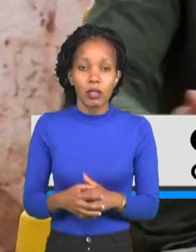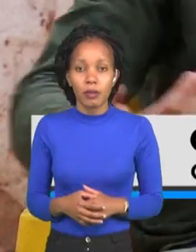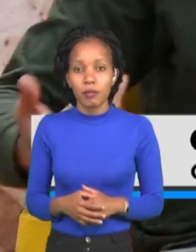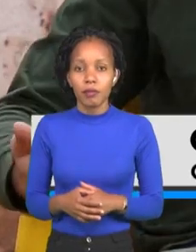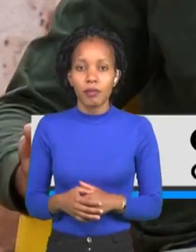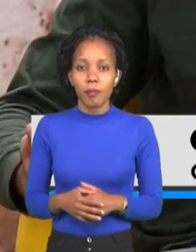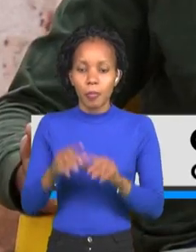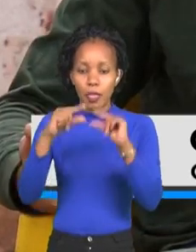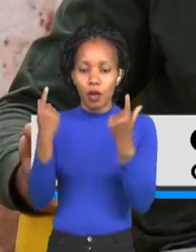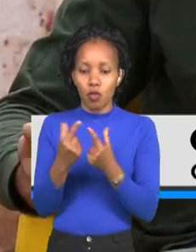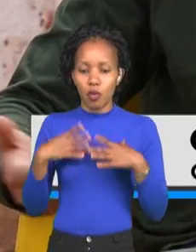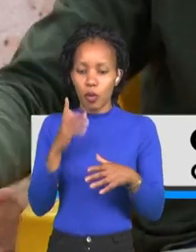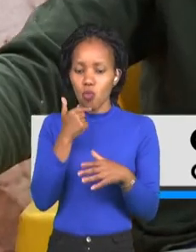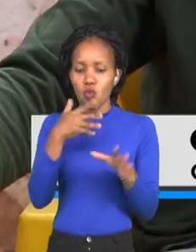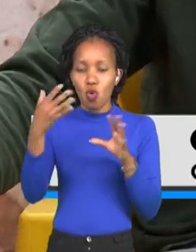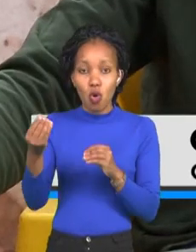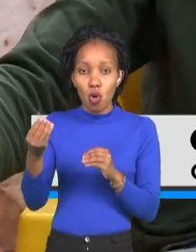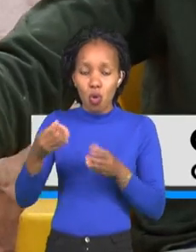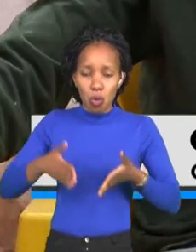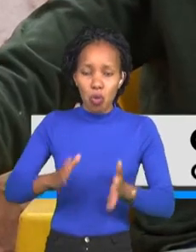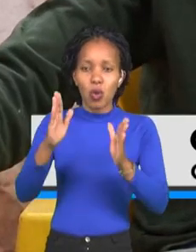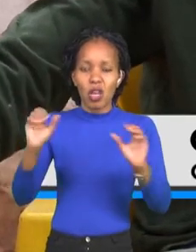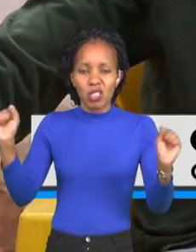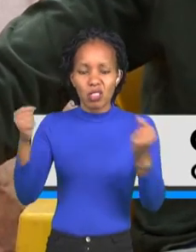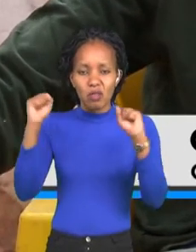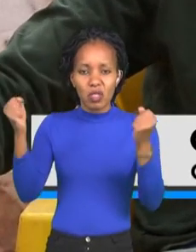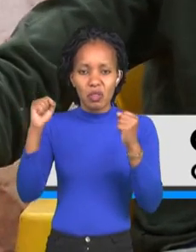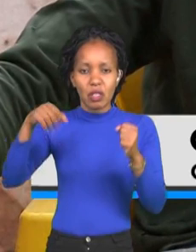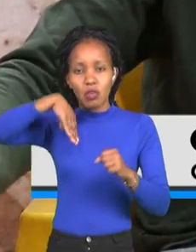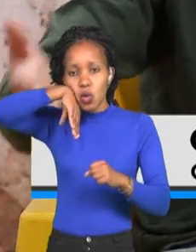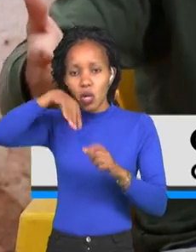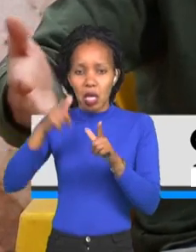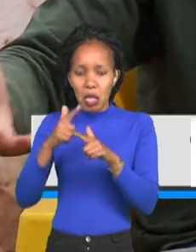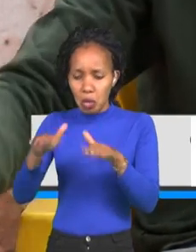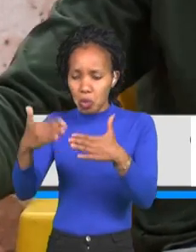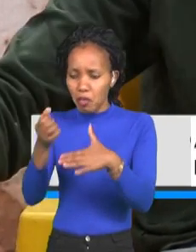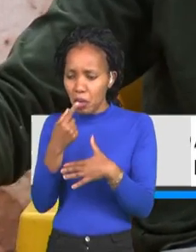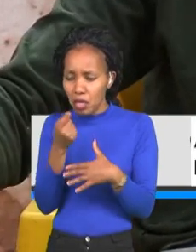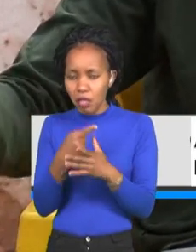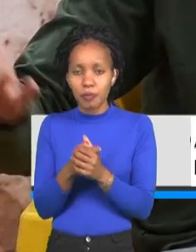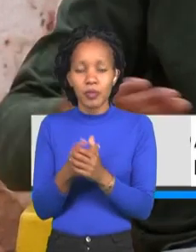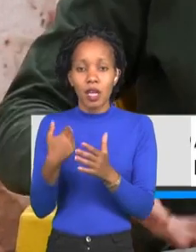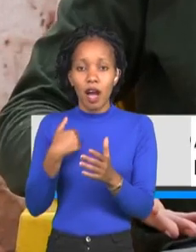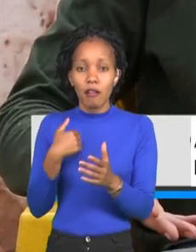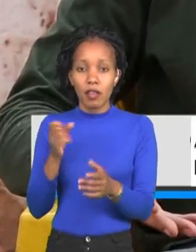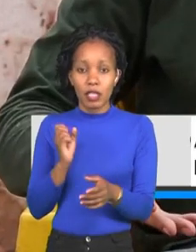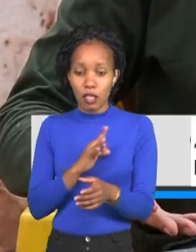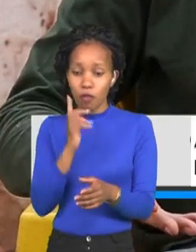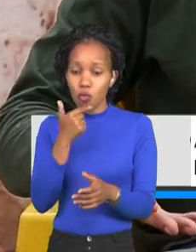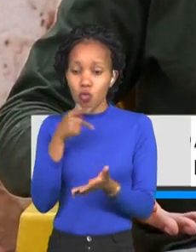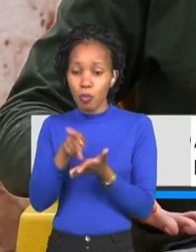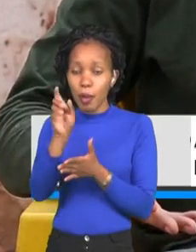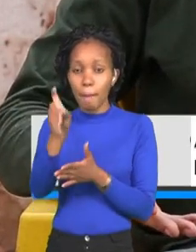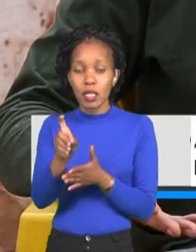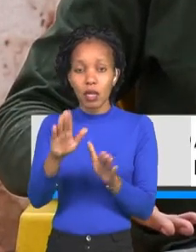We are just a group of people who go to the streets, rescue injured stray dogs and cure them. We have staff that needs to be paid.